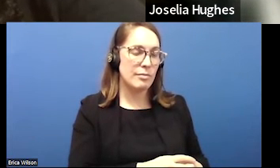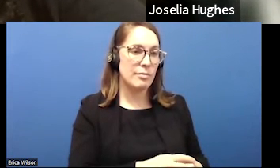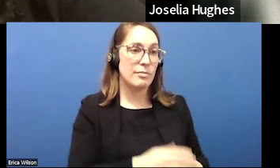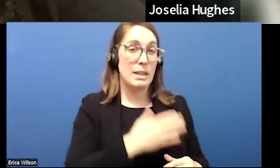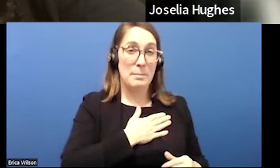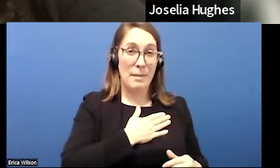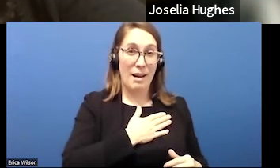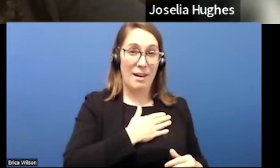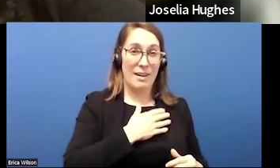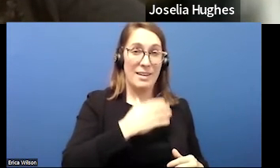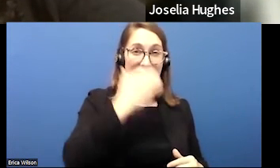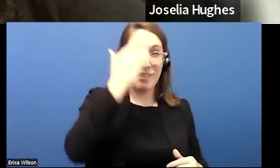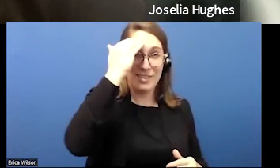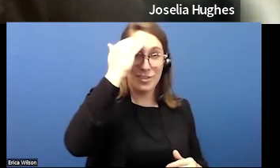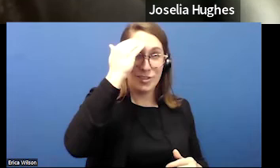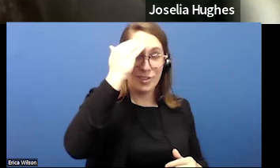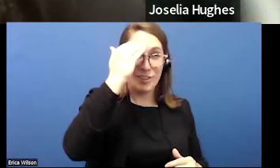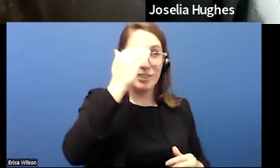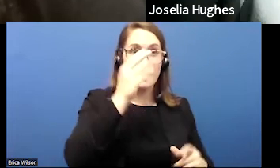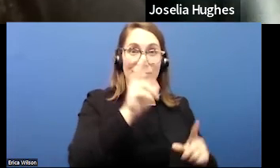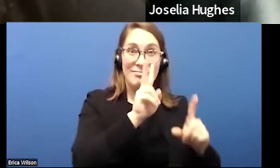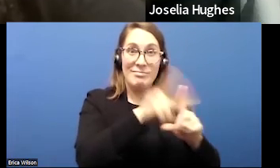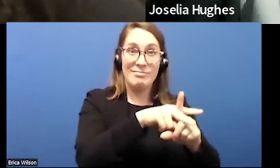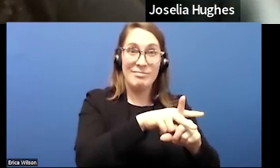from what I do know, I personally want